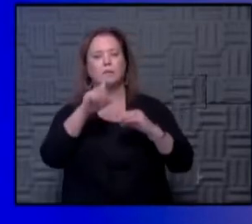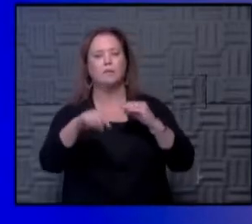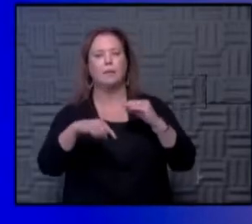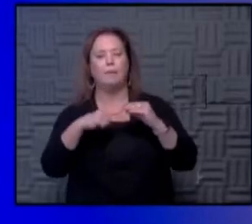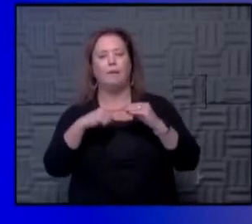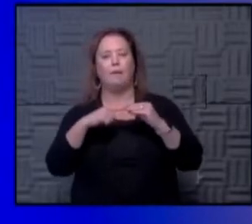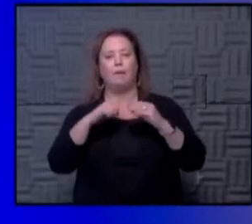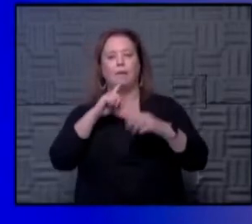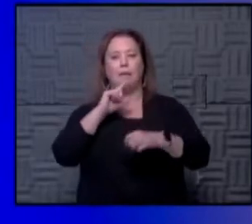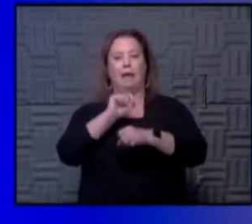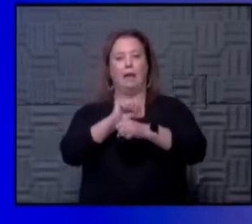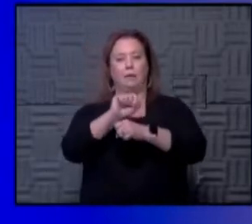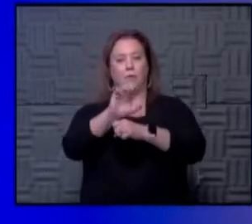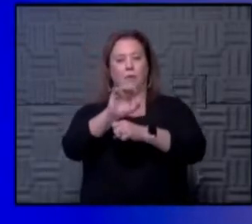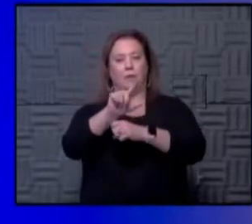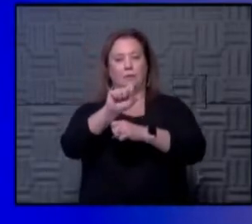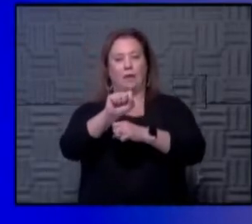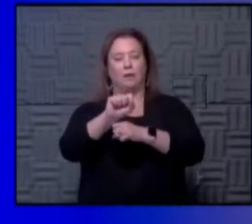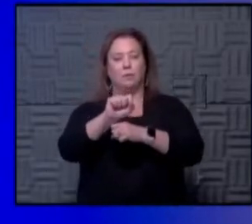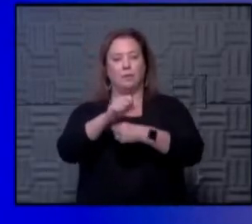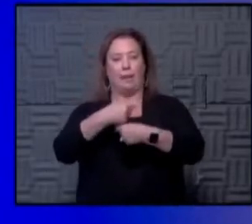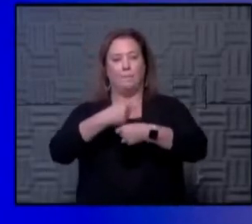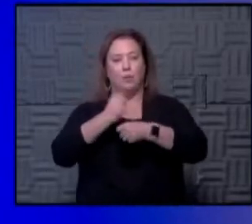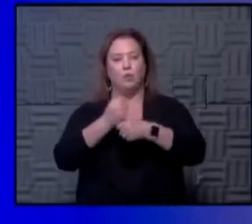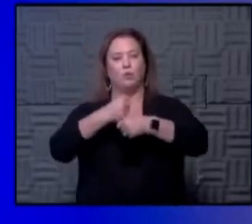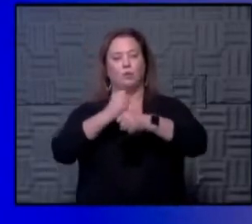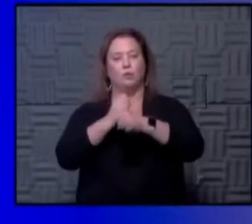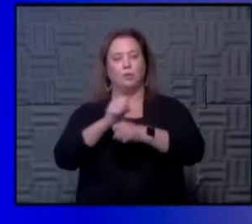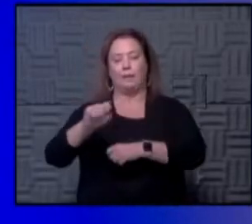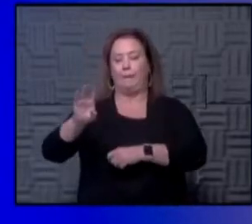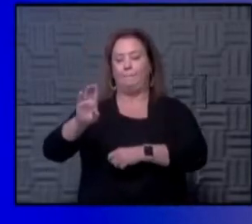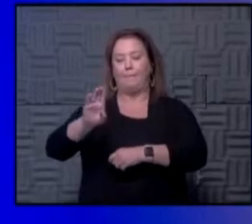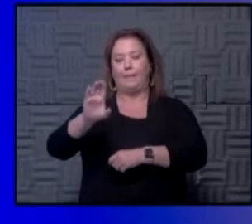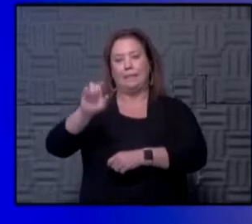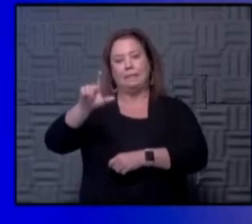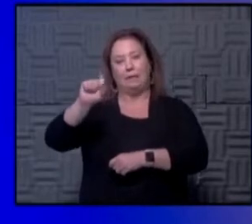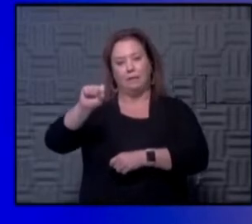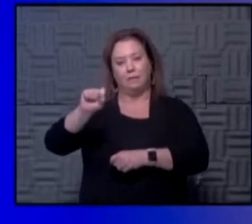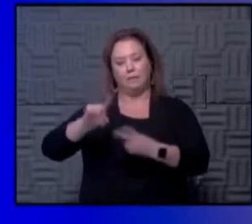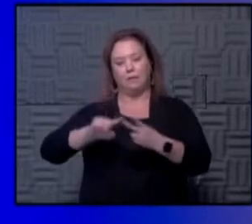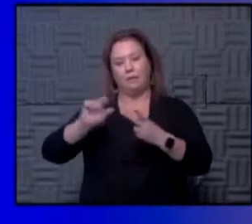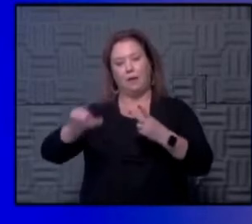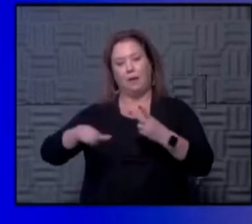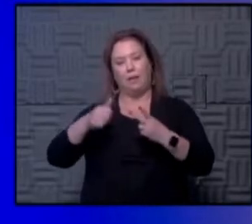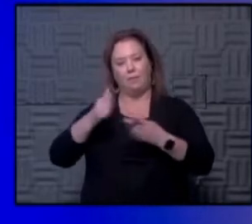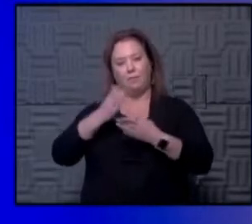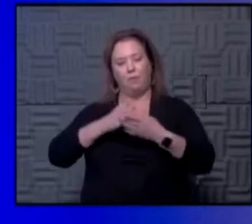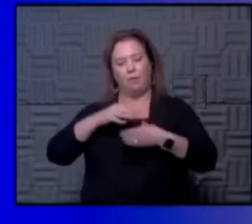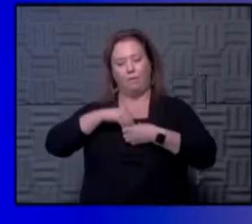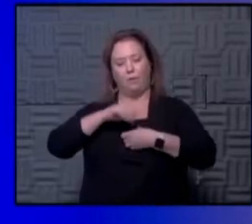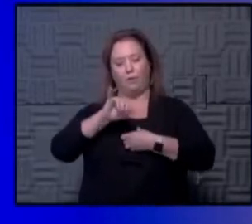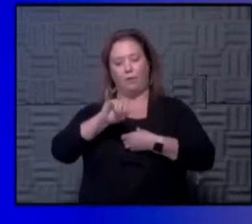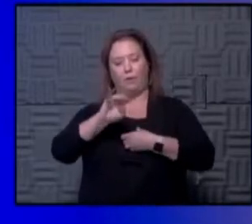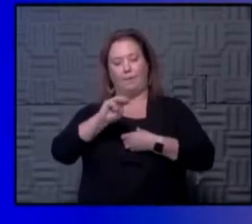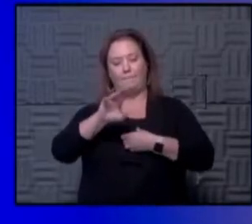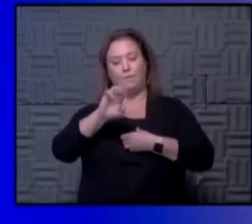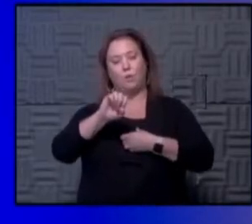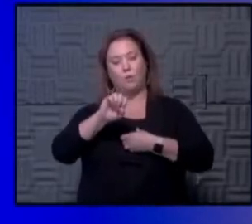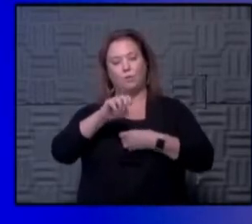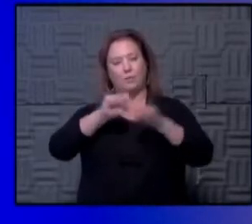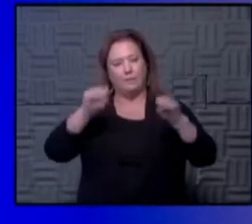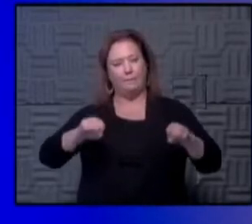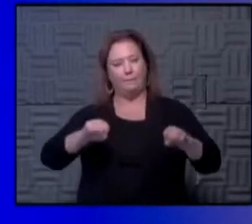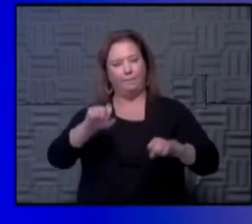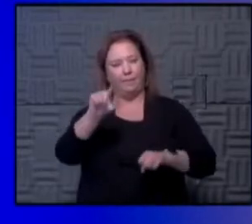about the actual cells that produce the antibodies, the B cells, but also the other component of the immune system, the T cells, which help